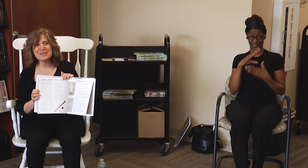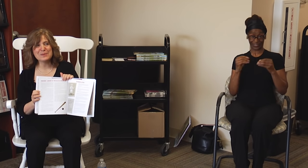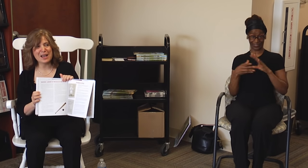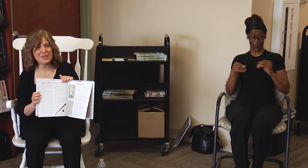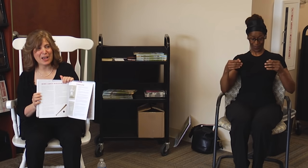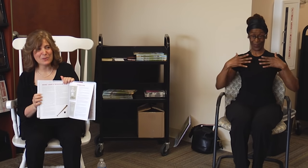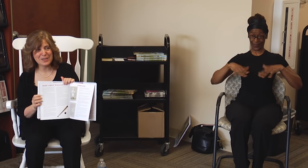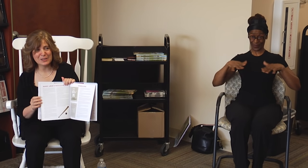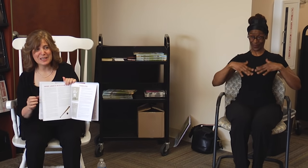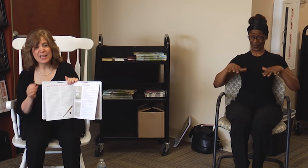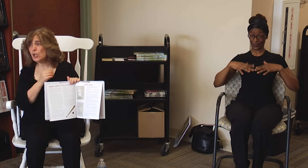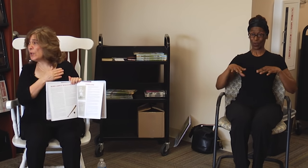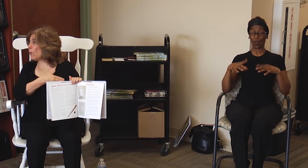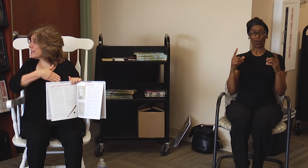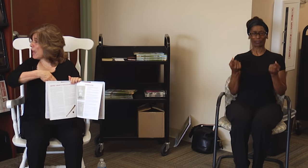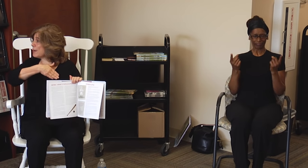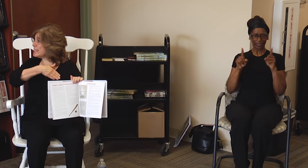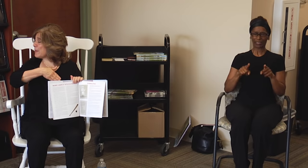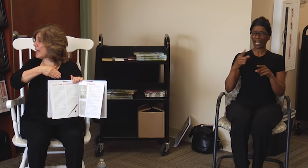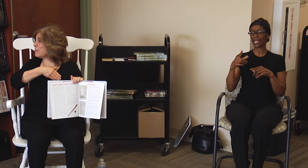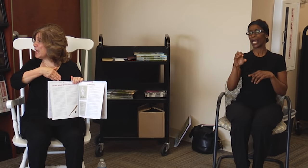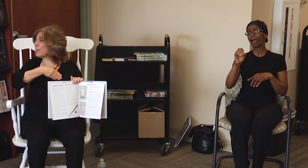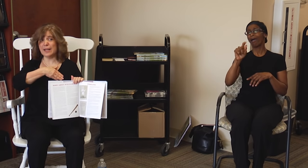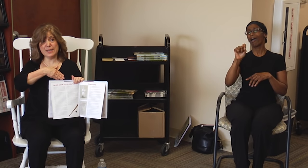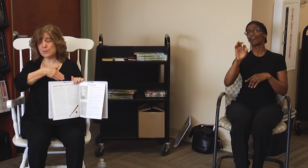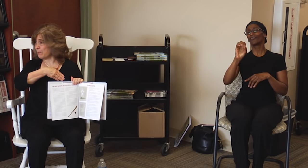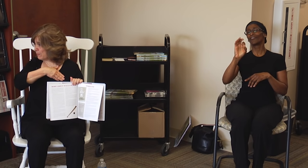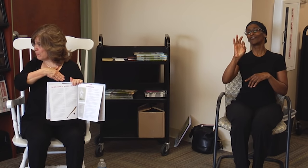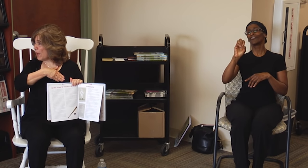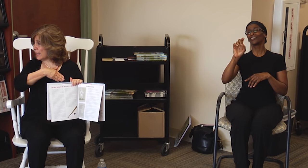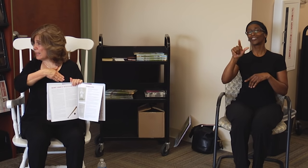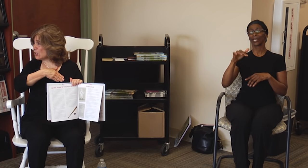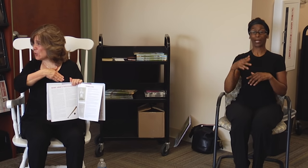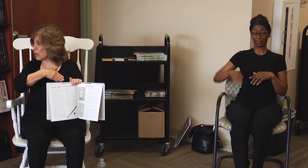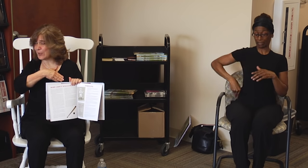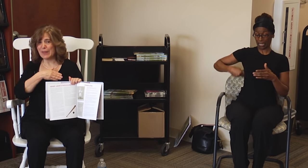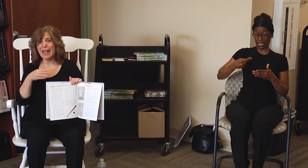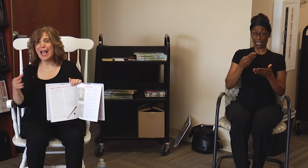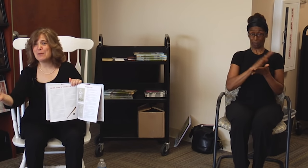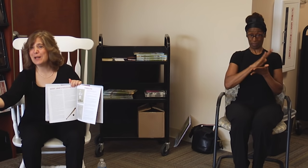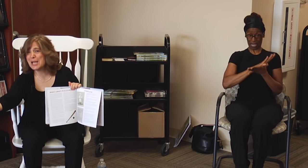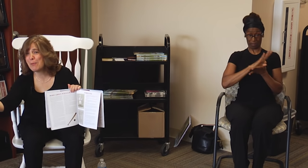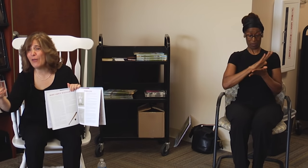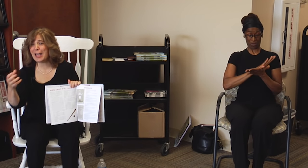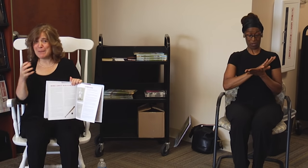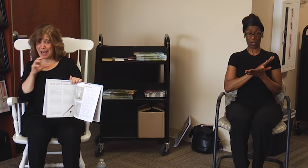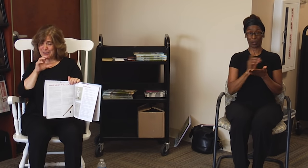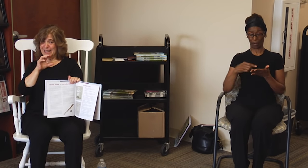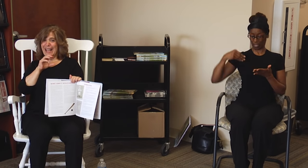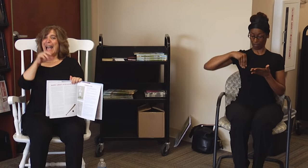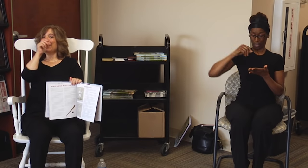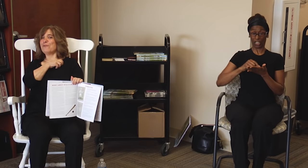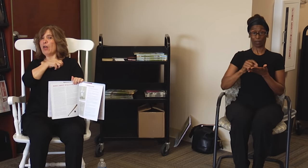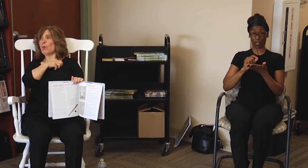was once he was out in the outfield, you know, he always carried his pad and paper in his pocket, in his shirt. And one day a came